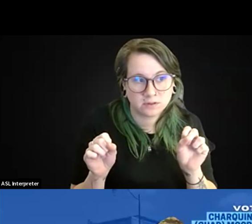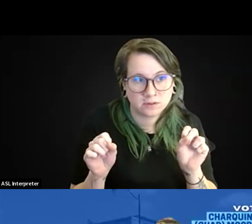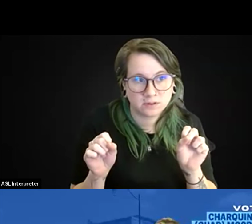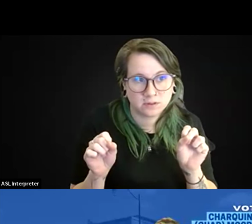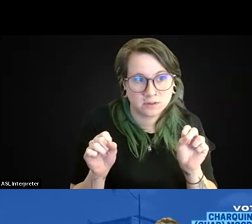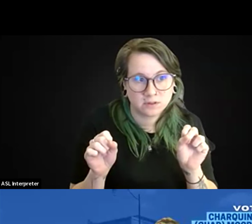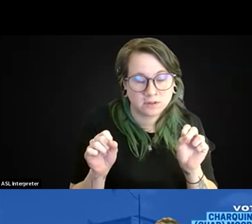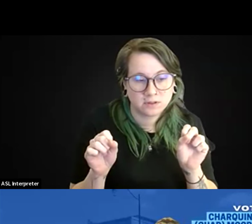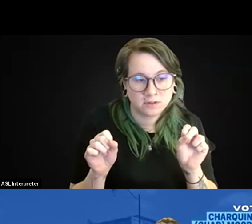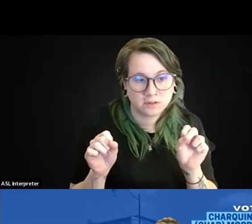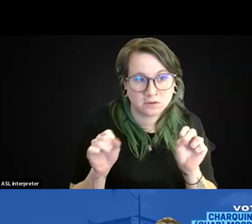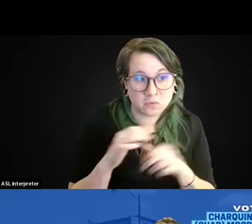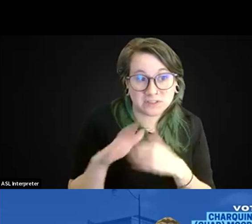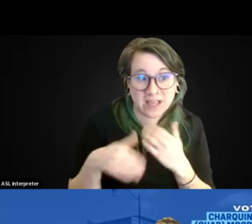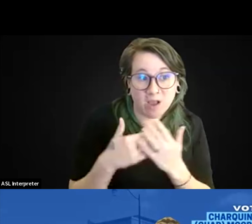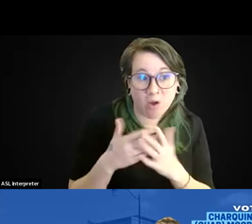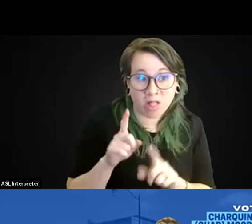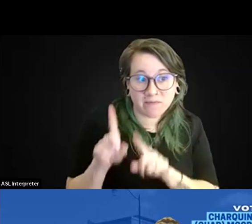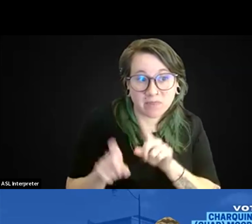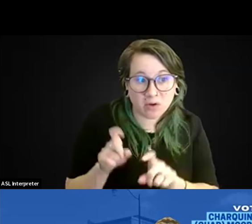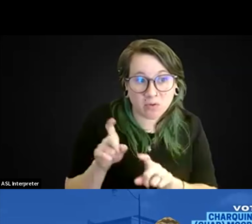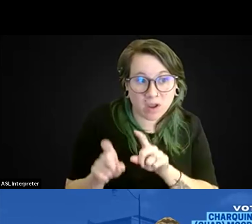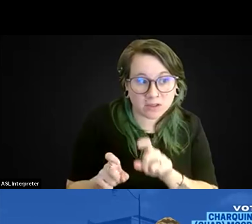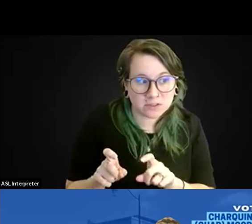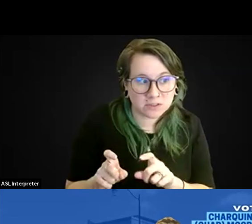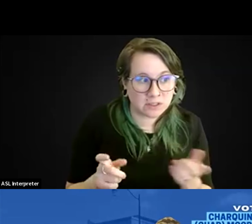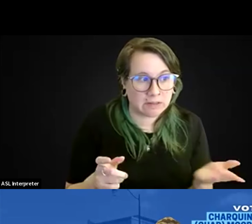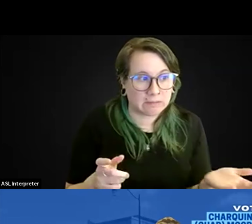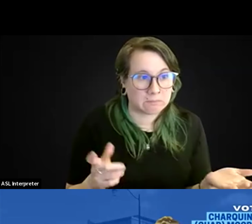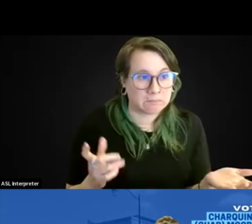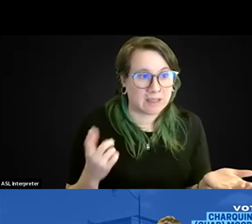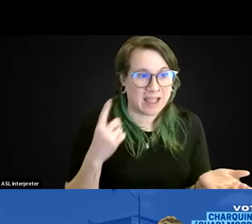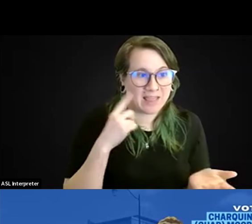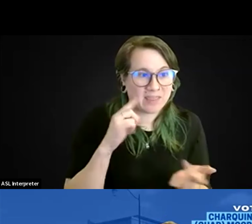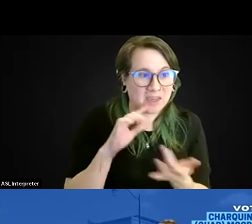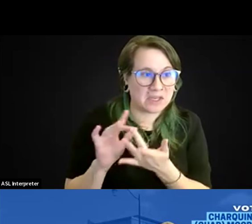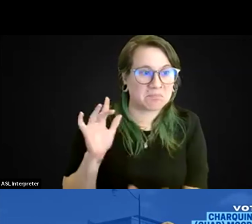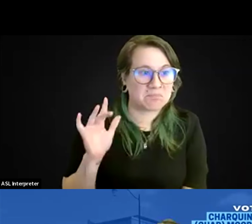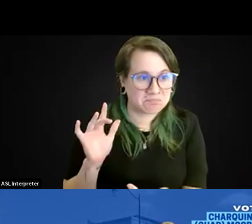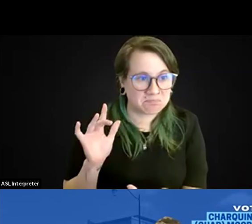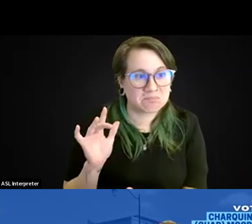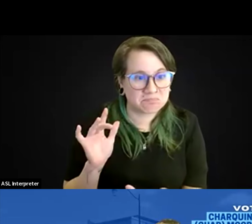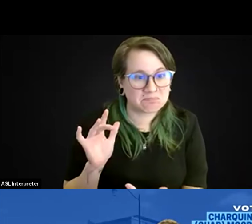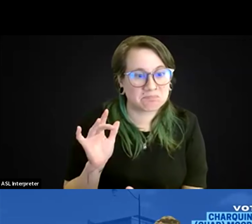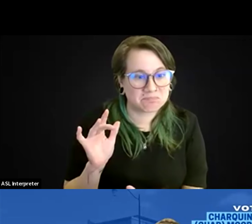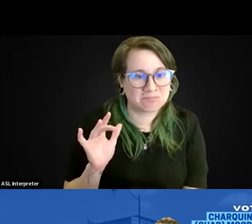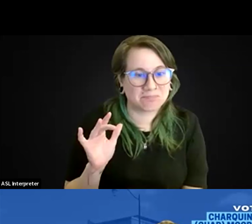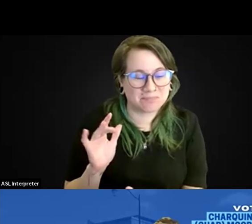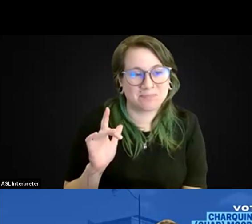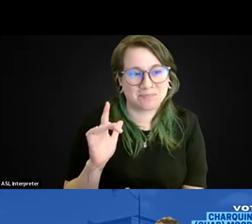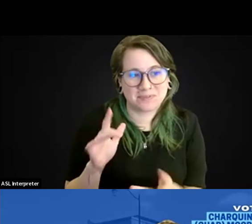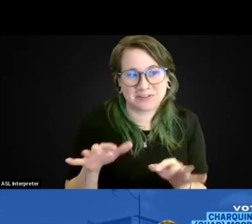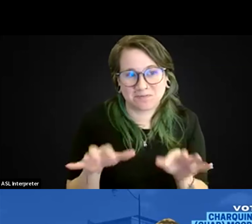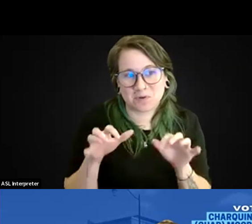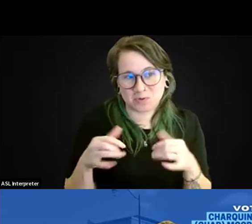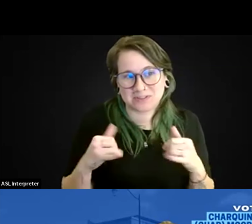Was that all the questions, or I I think we lost the uh, commander. Yeah, I think we did.